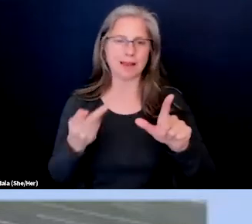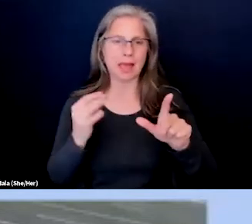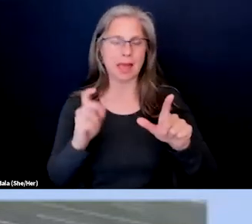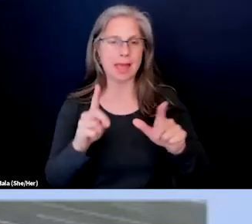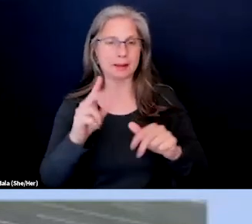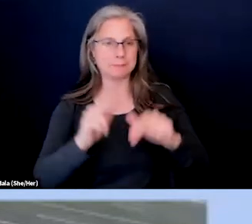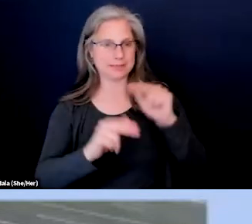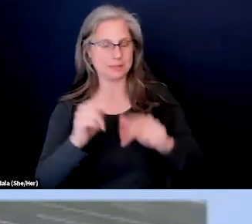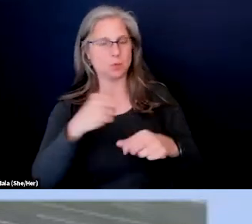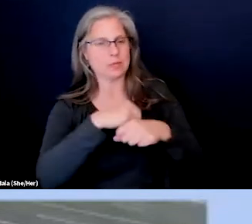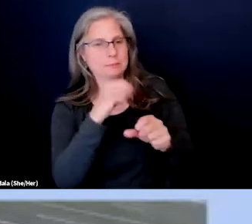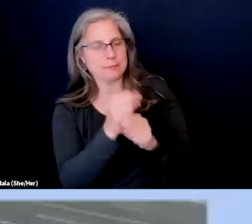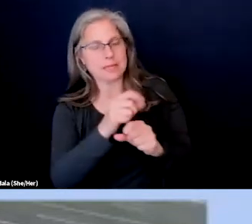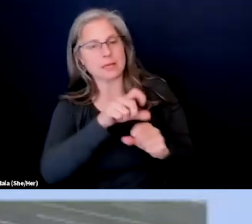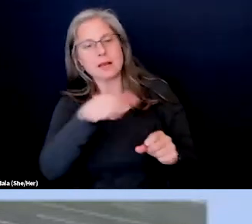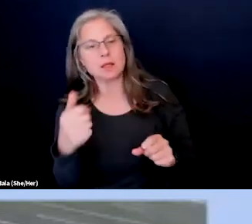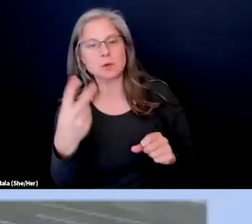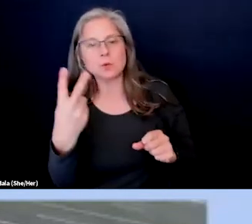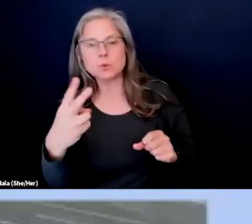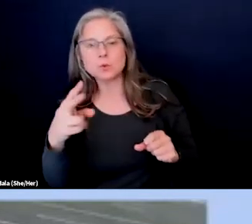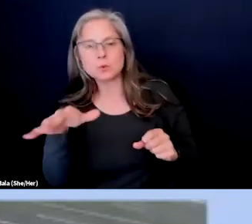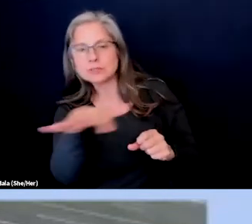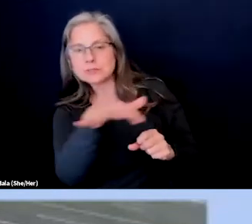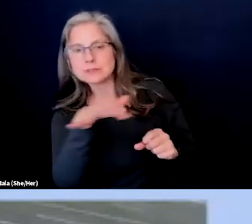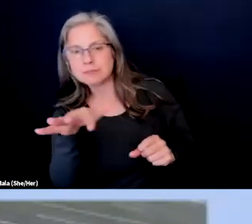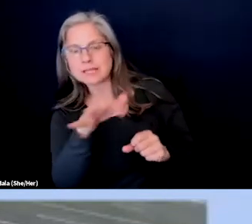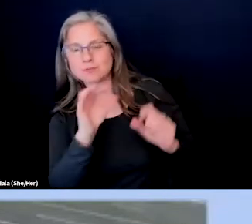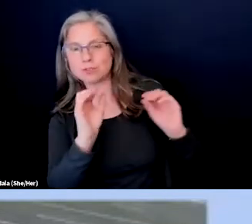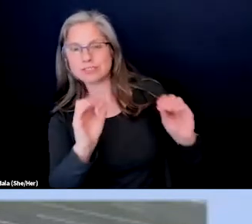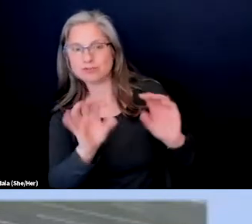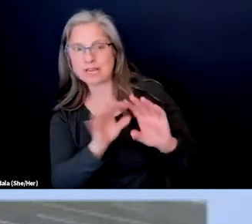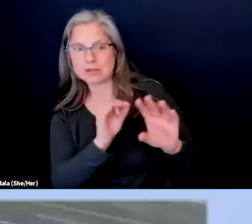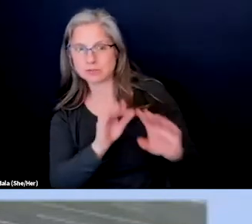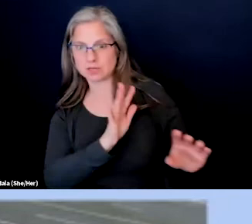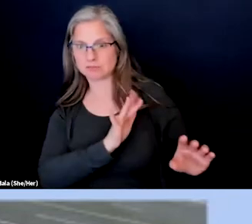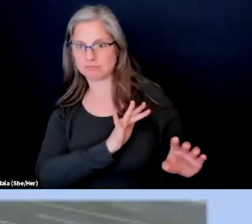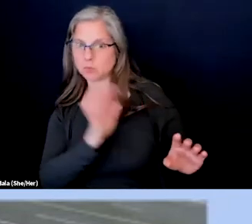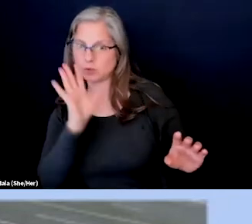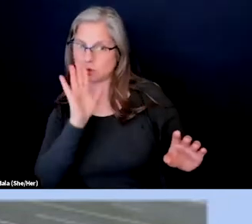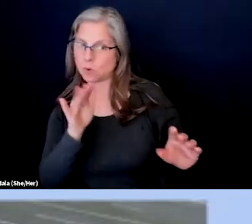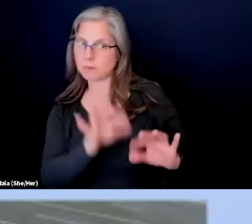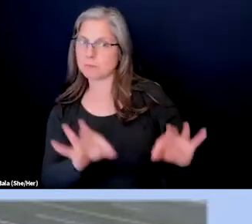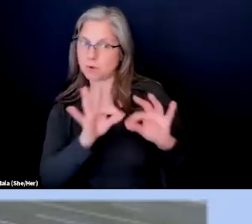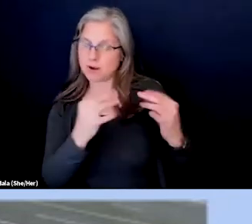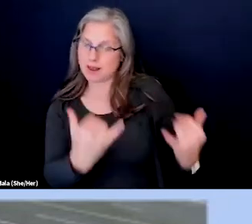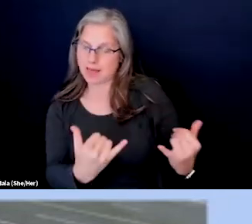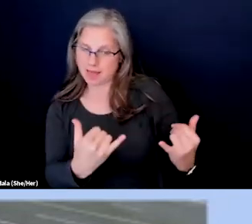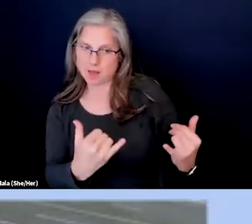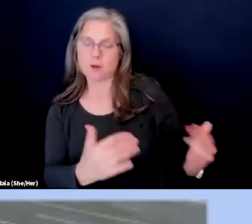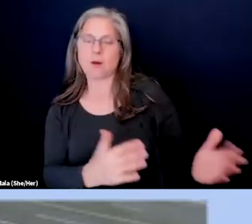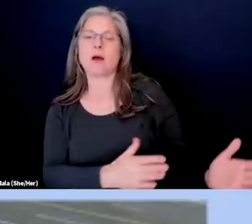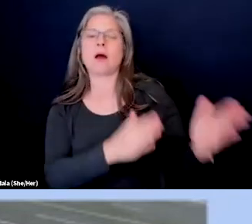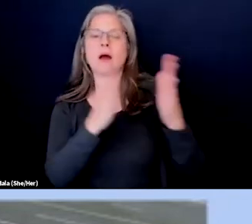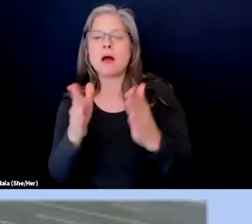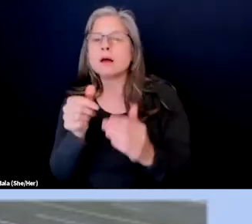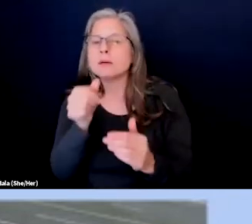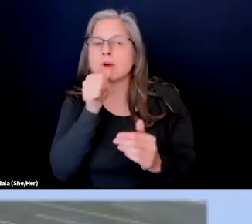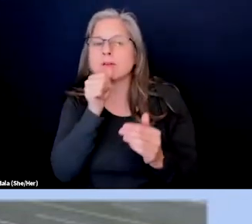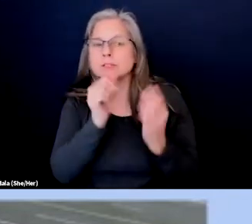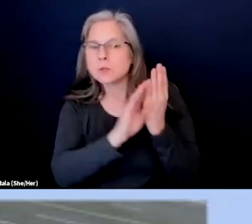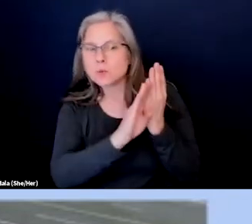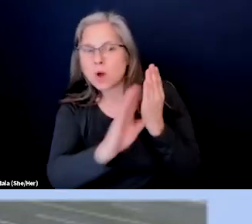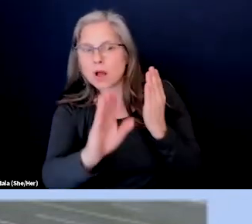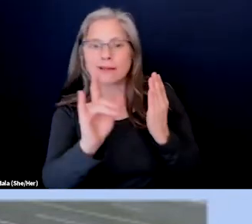we've created another 2 spaces outside for teaching outside, which we know is important right now. And there's also a privacy wall so that if